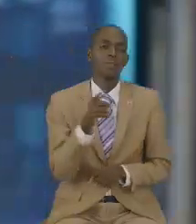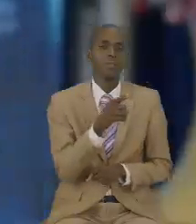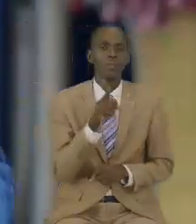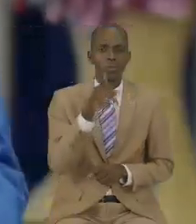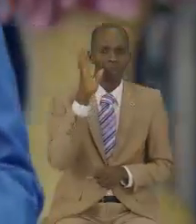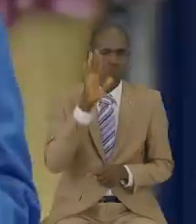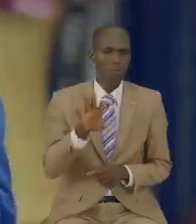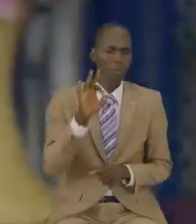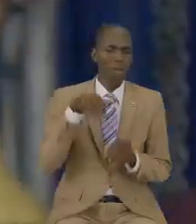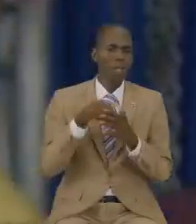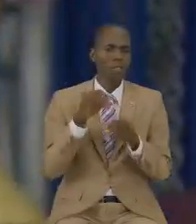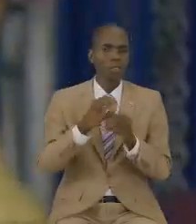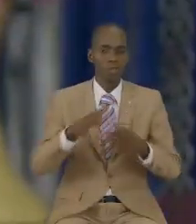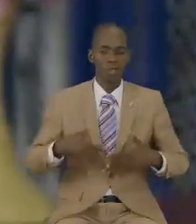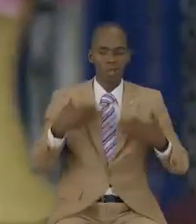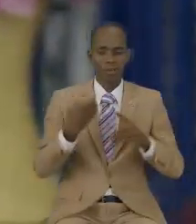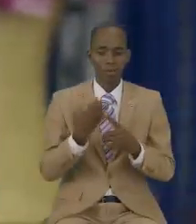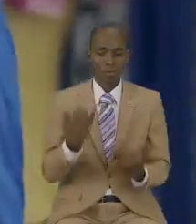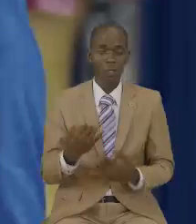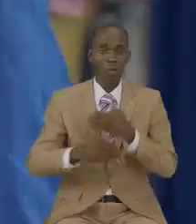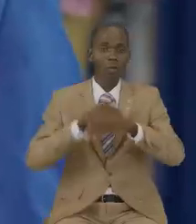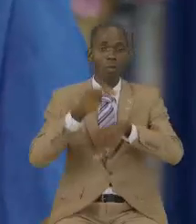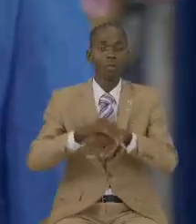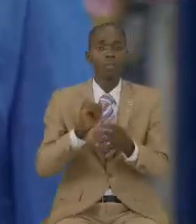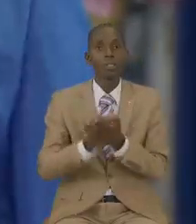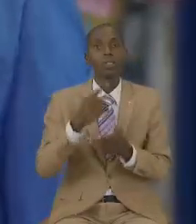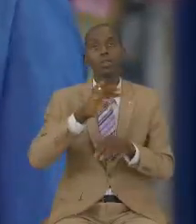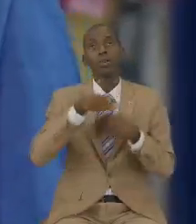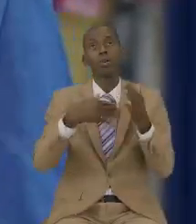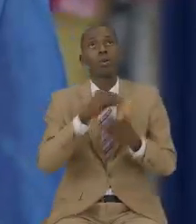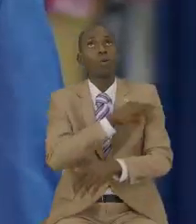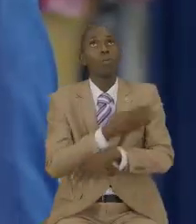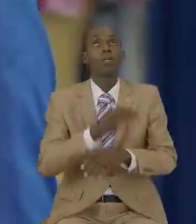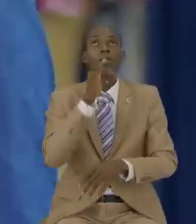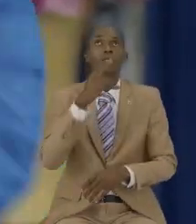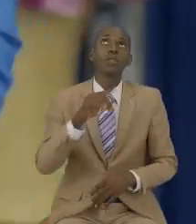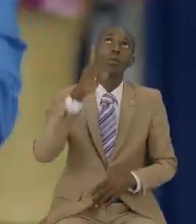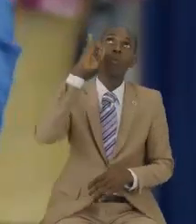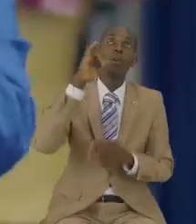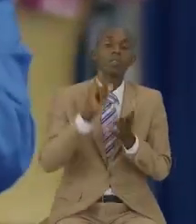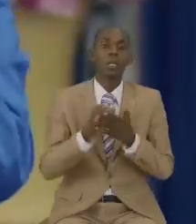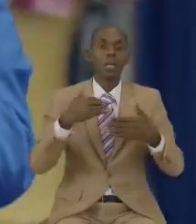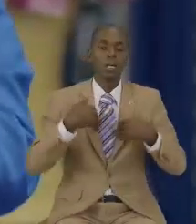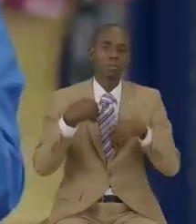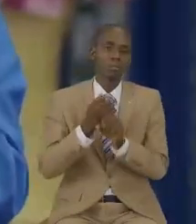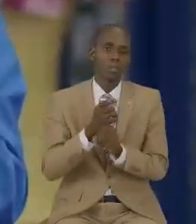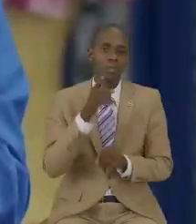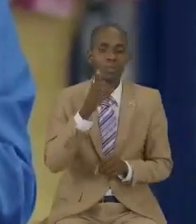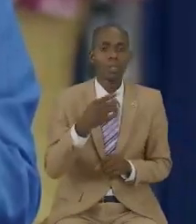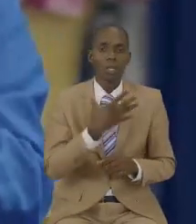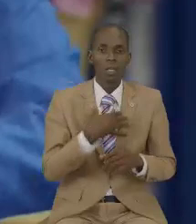discover in your life from today that the Almighty is the one that has made you. And he has made you for